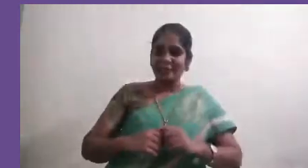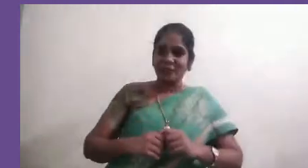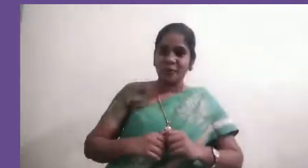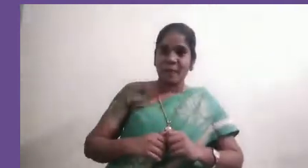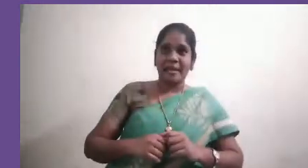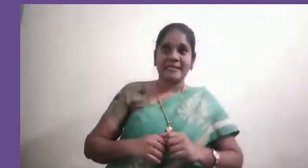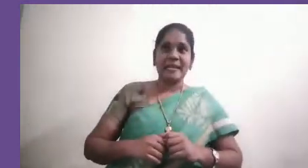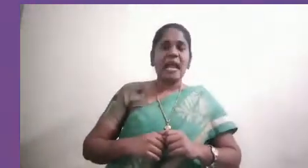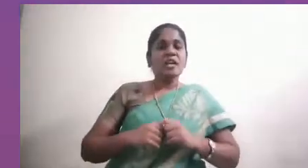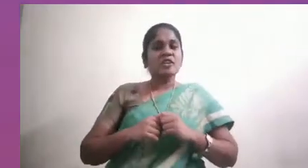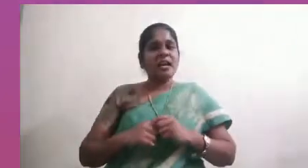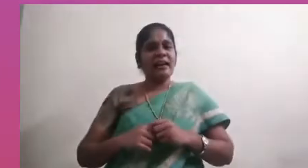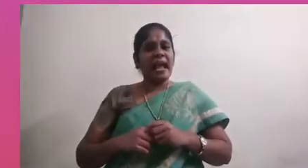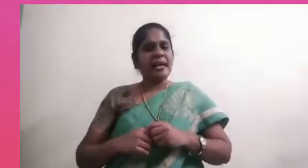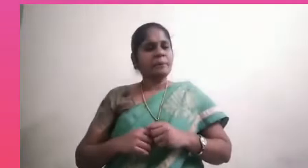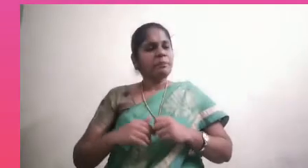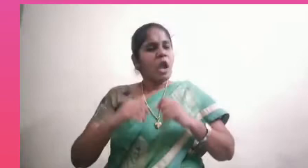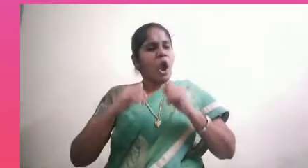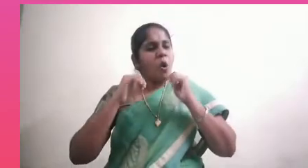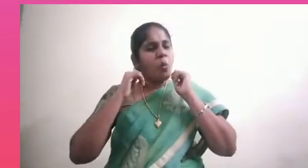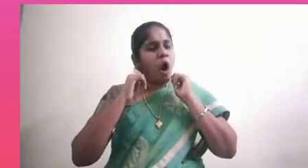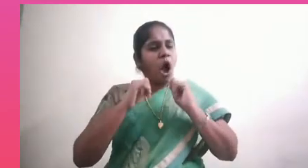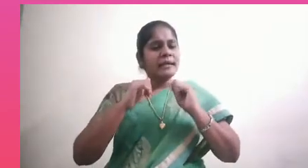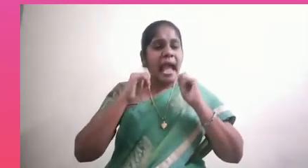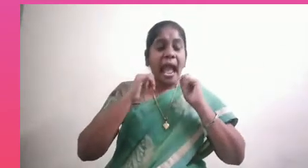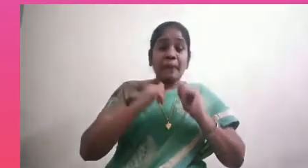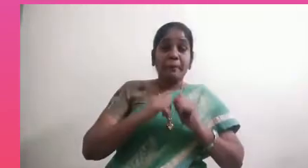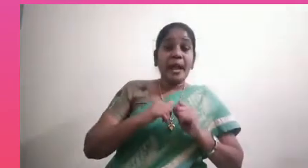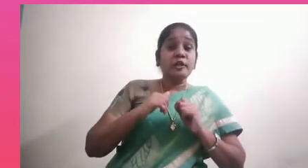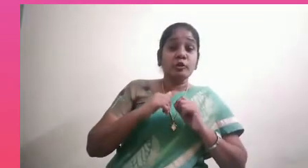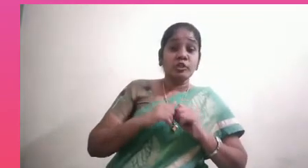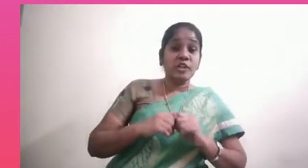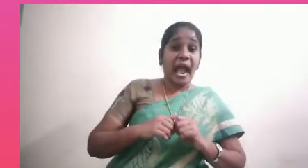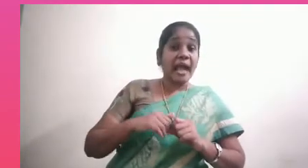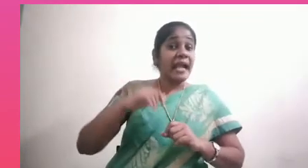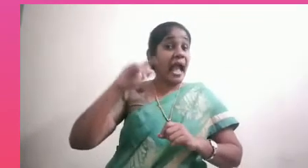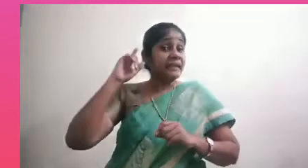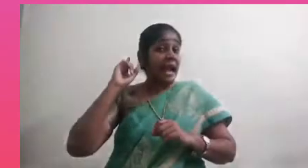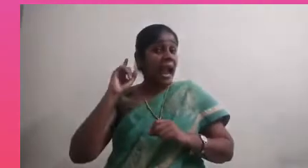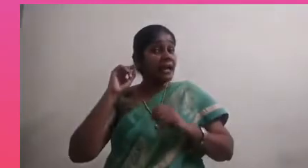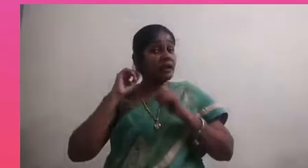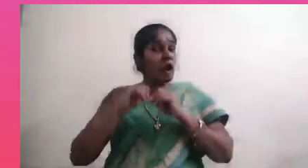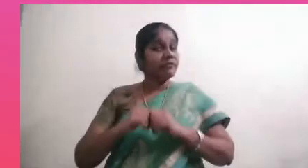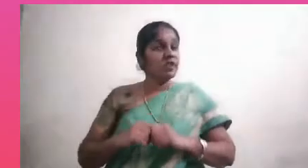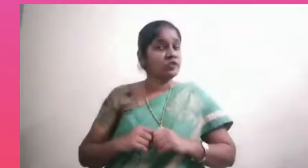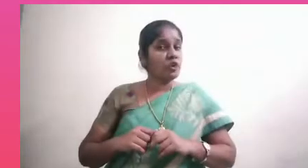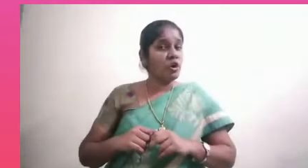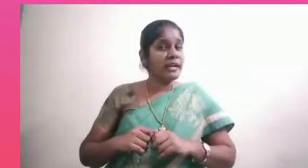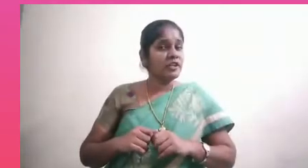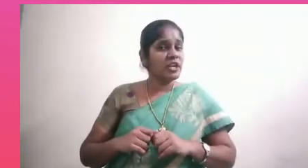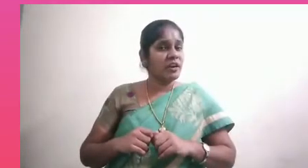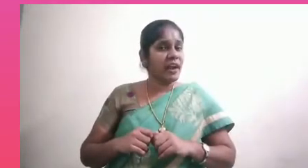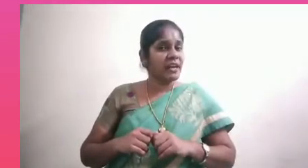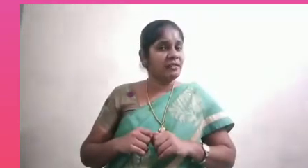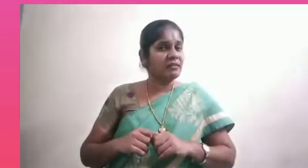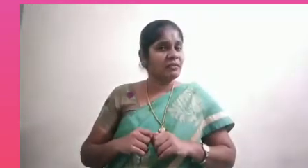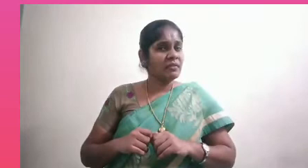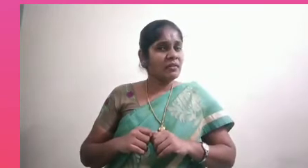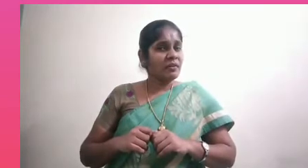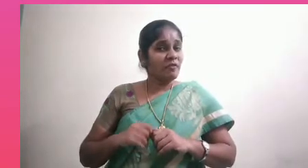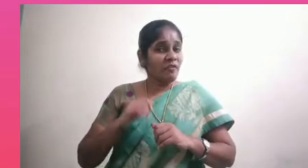musical instrument. Children, what happened to Jack at the end of the story,